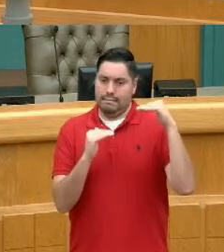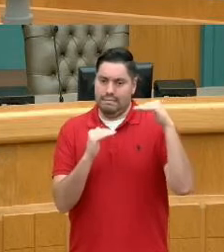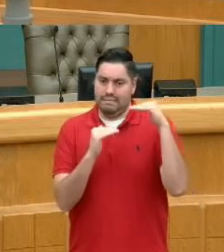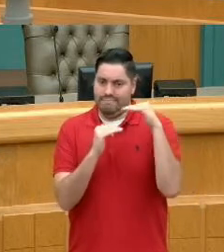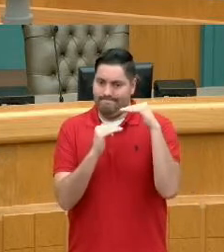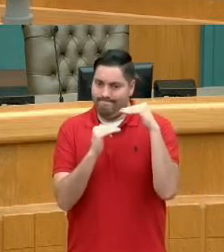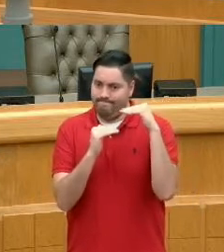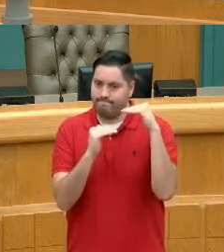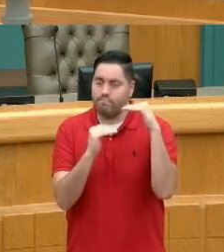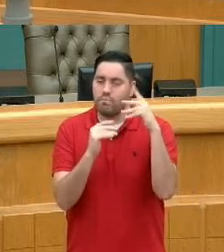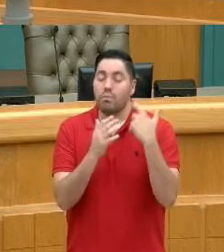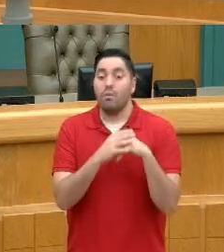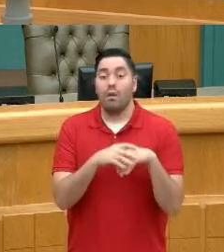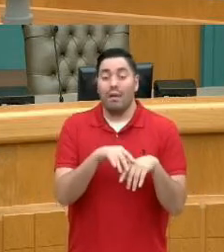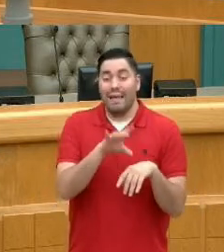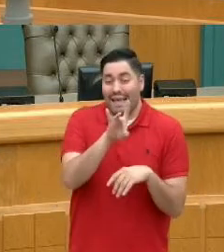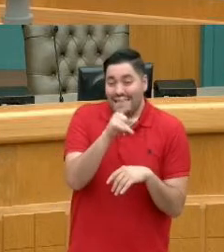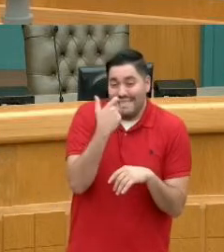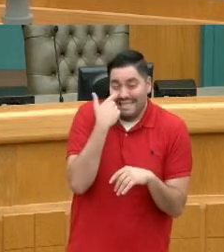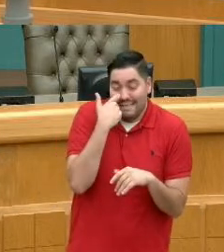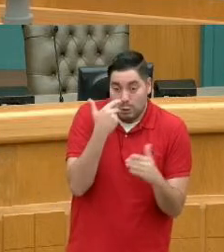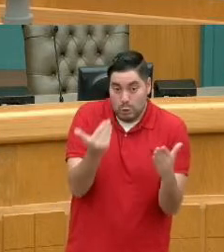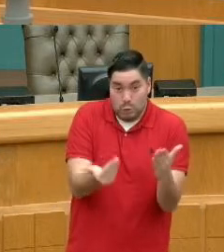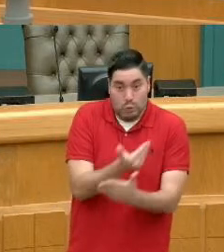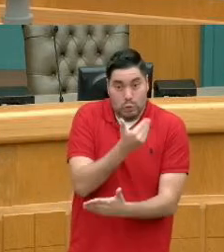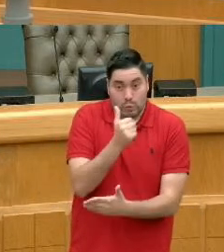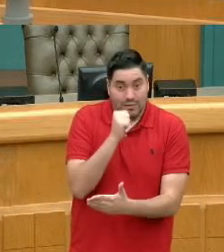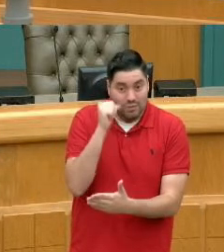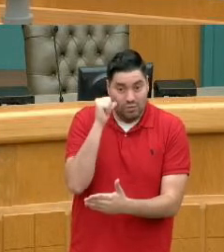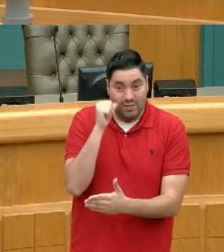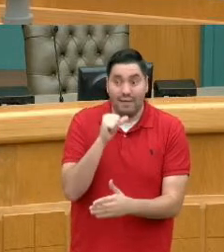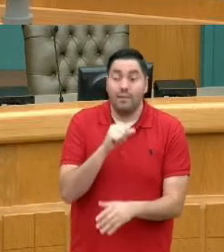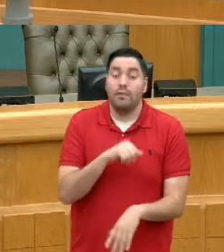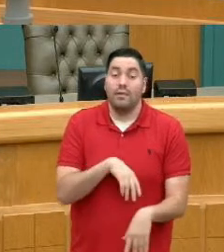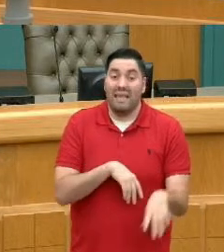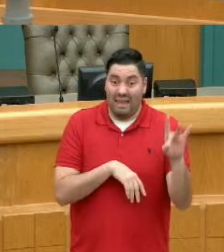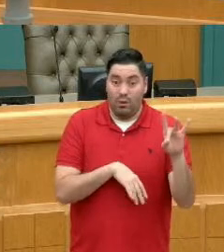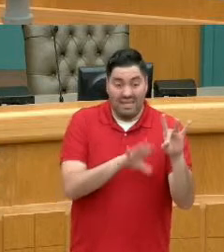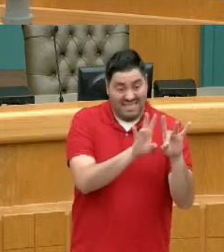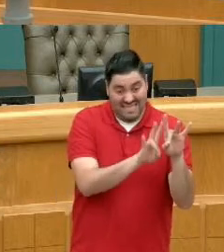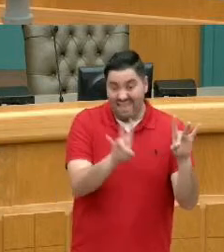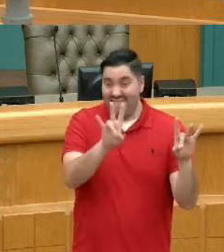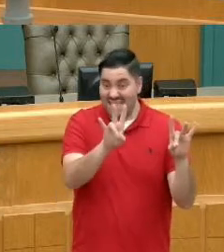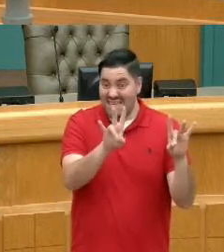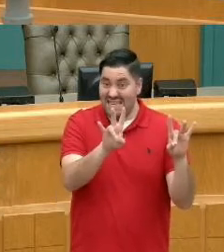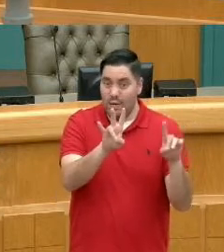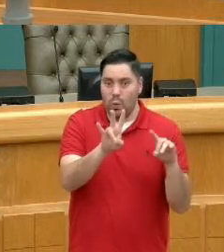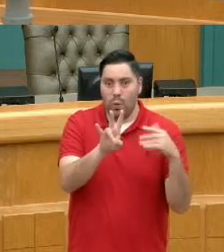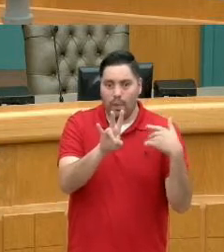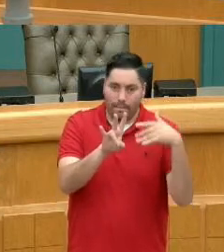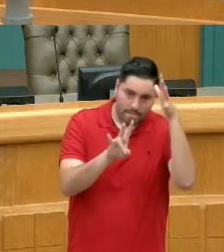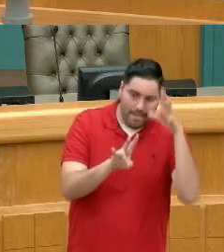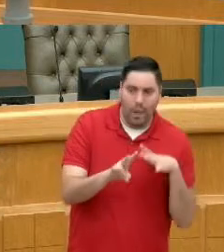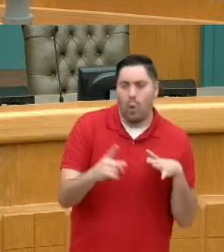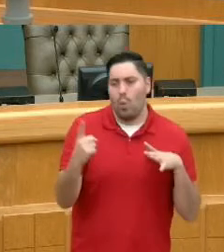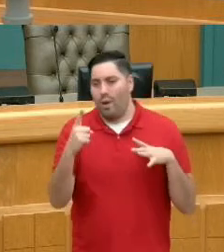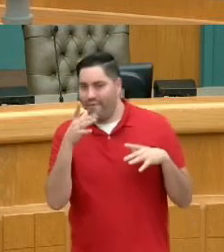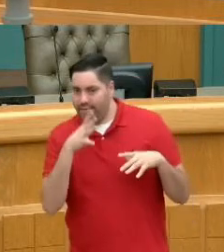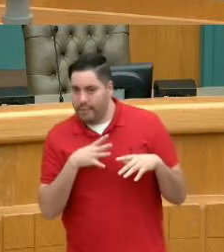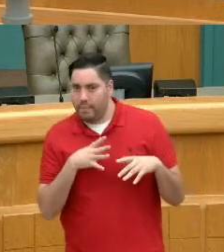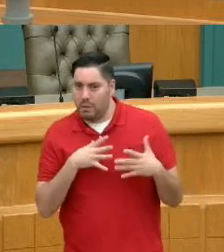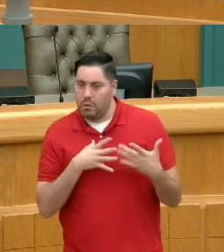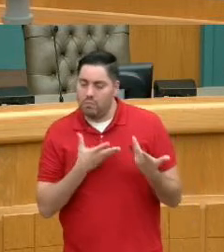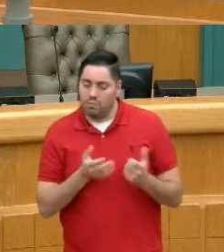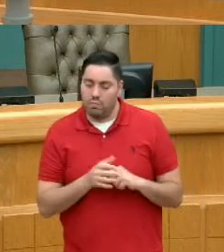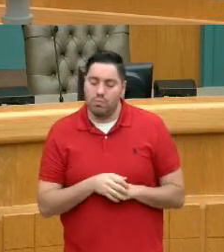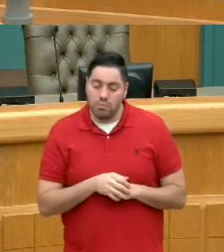The 8 new cases since yesterday, 7 of those were male and 1 was female. So when we look at